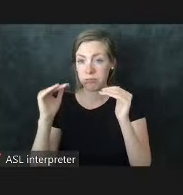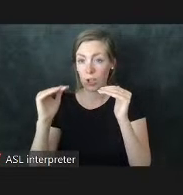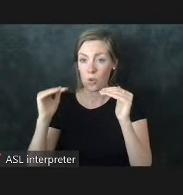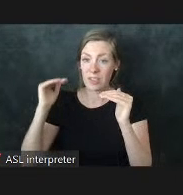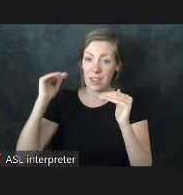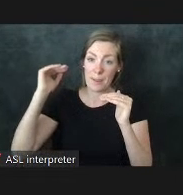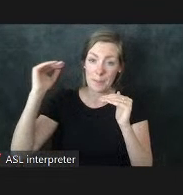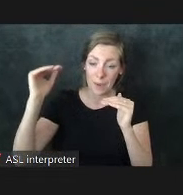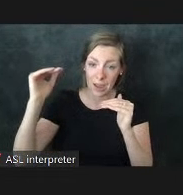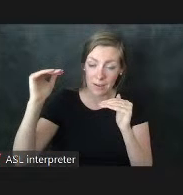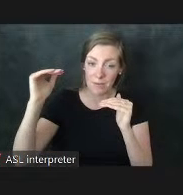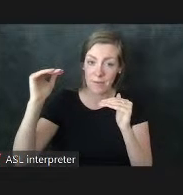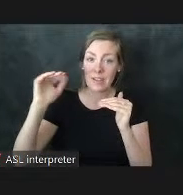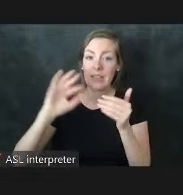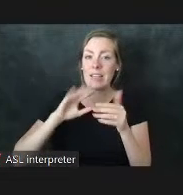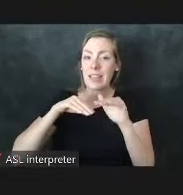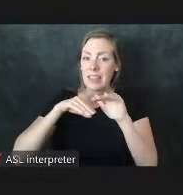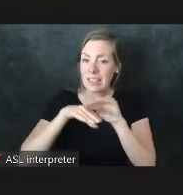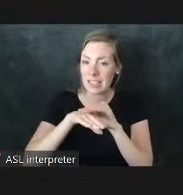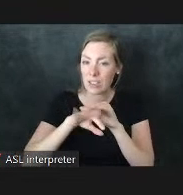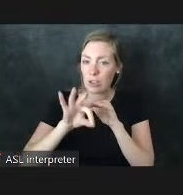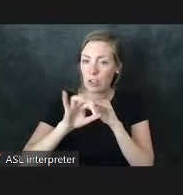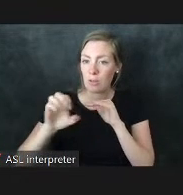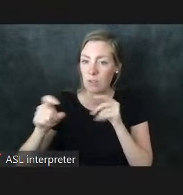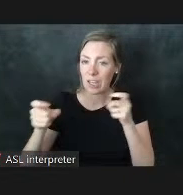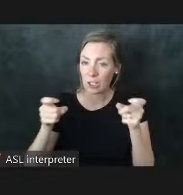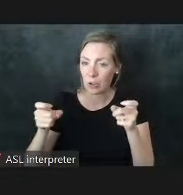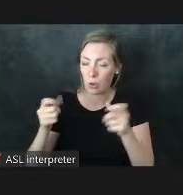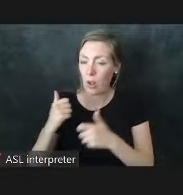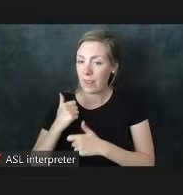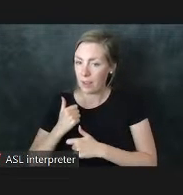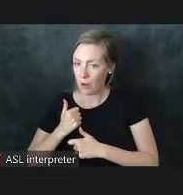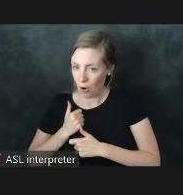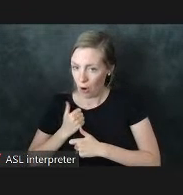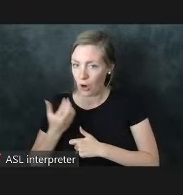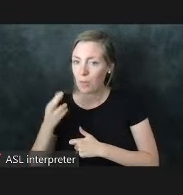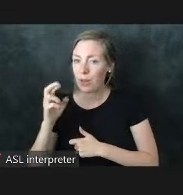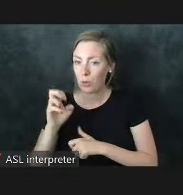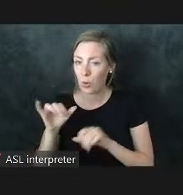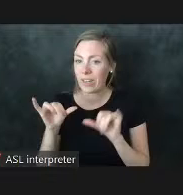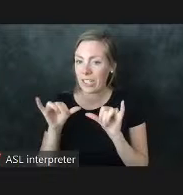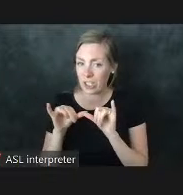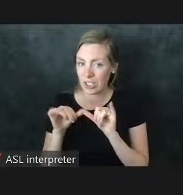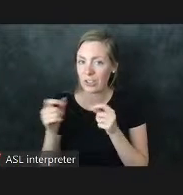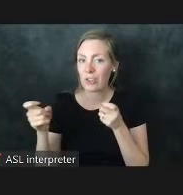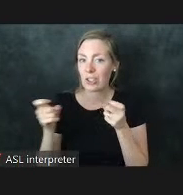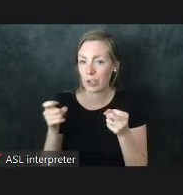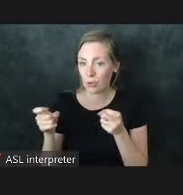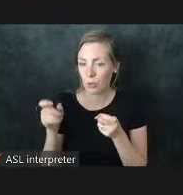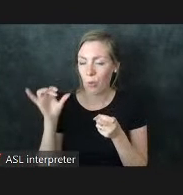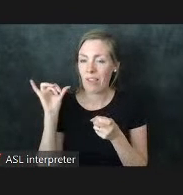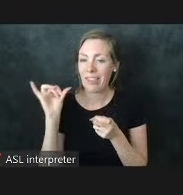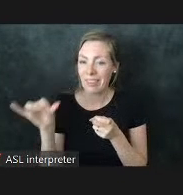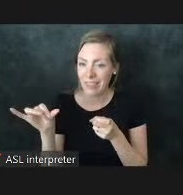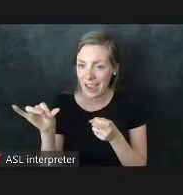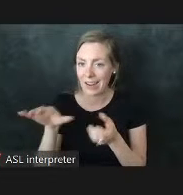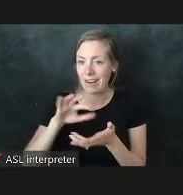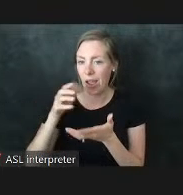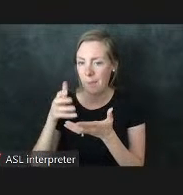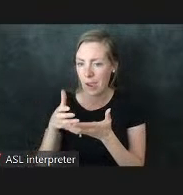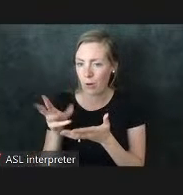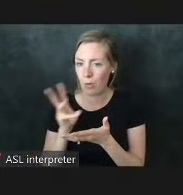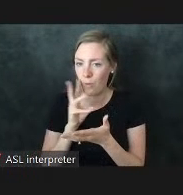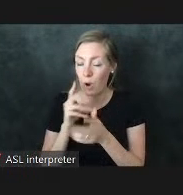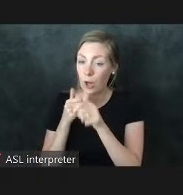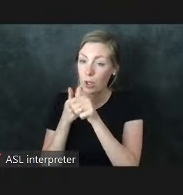that's into the flood control pool, and the Army Corps of Engineers takes control and manages that water in accordance